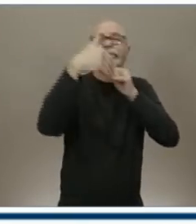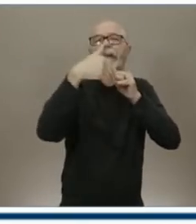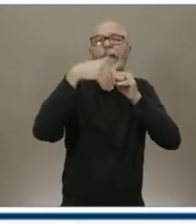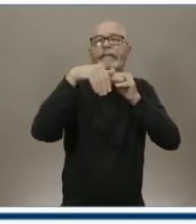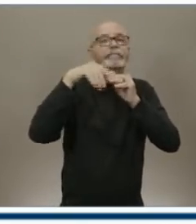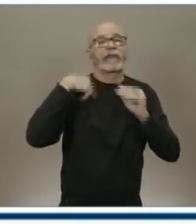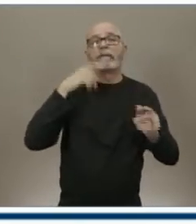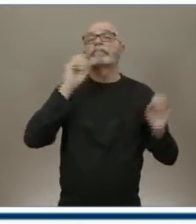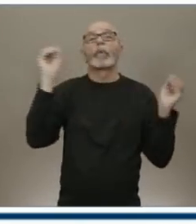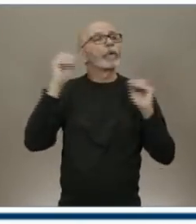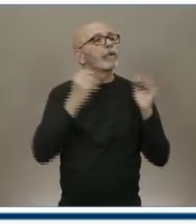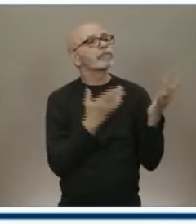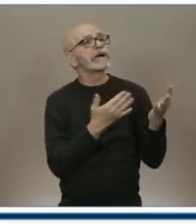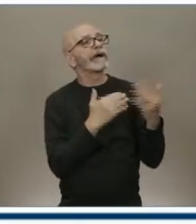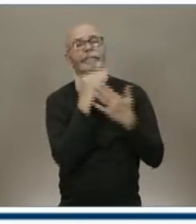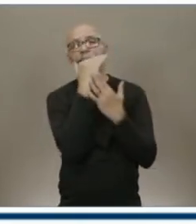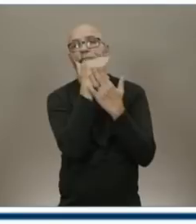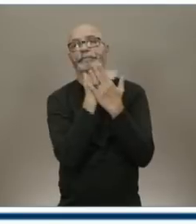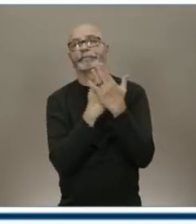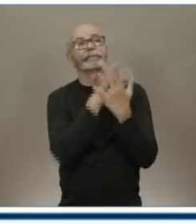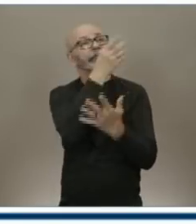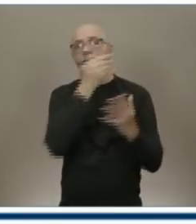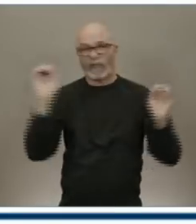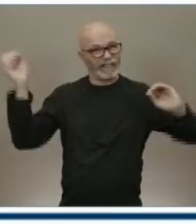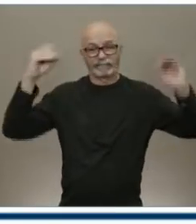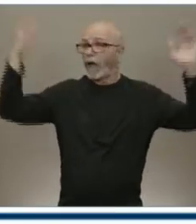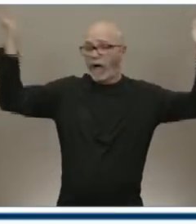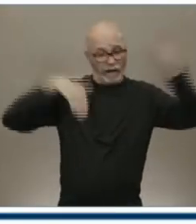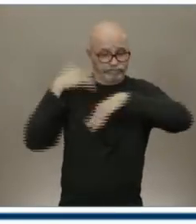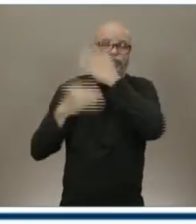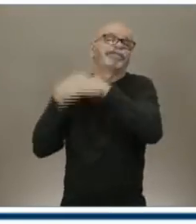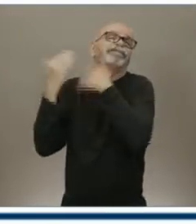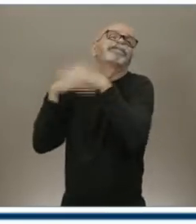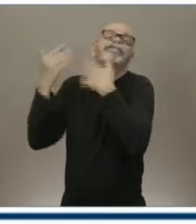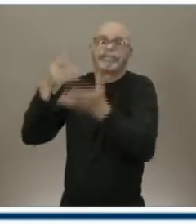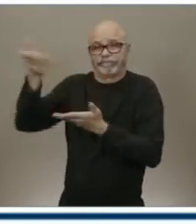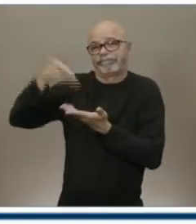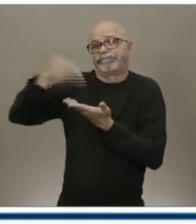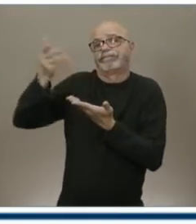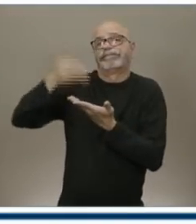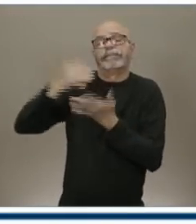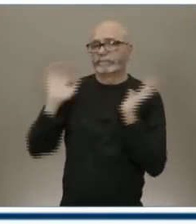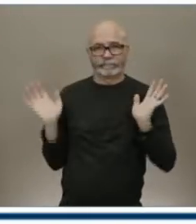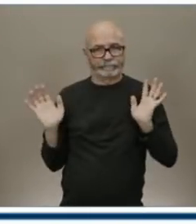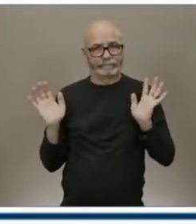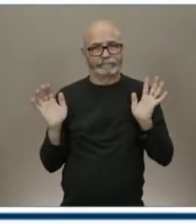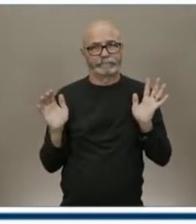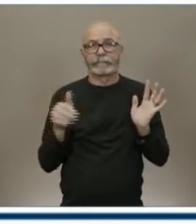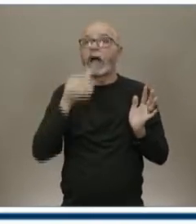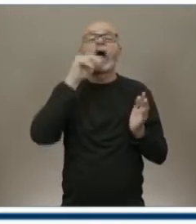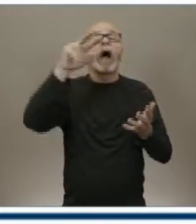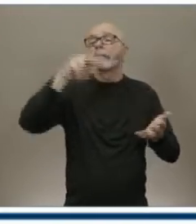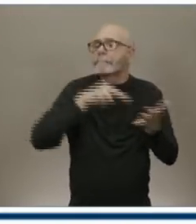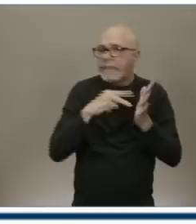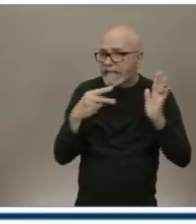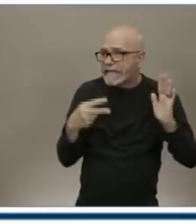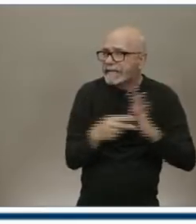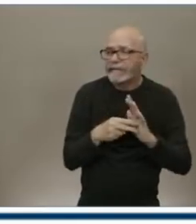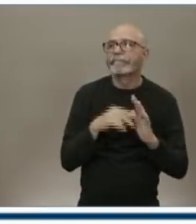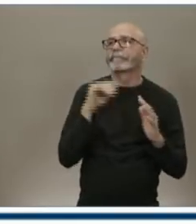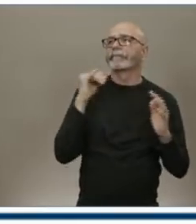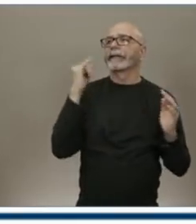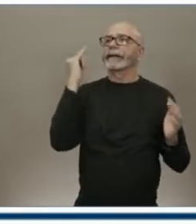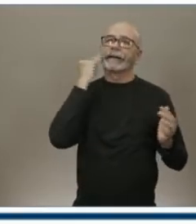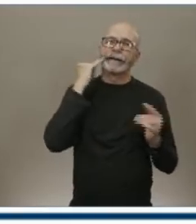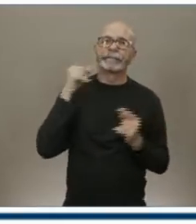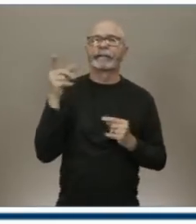up and it was their sole focus. It does not mean at all that any of the necessary steps